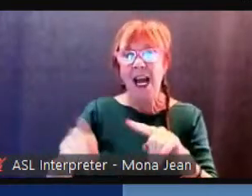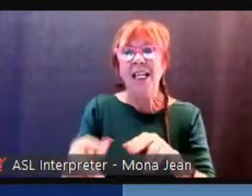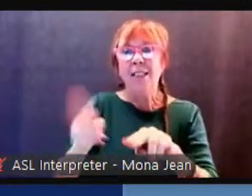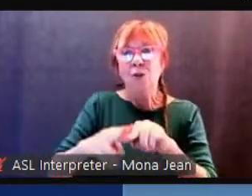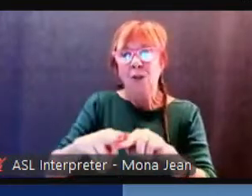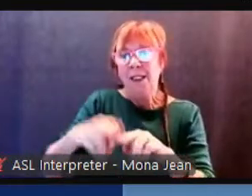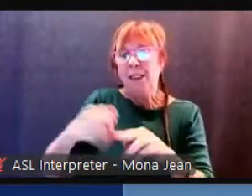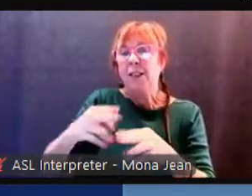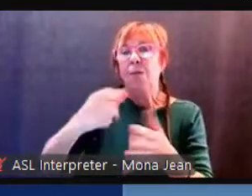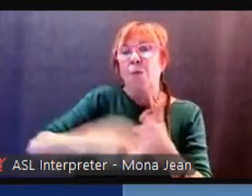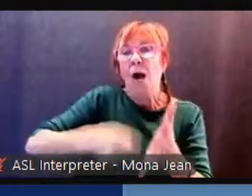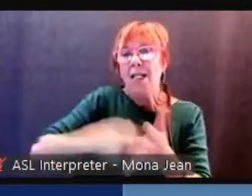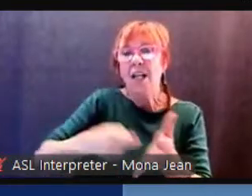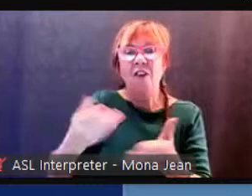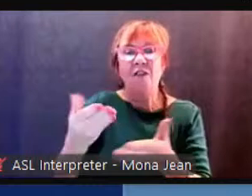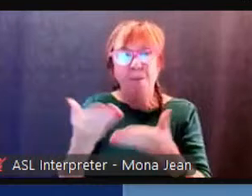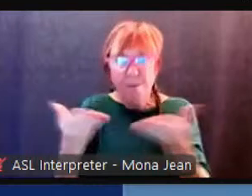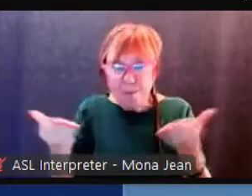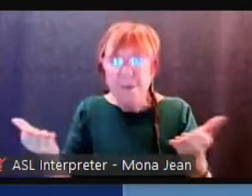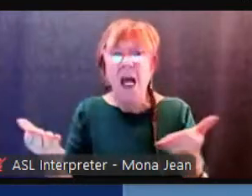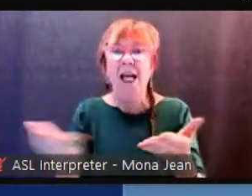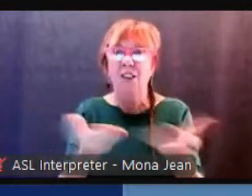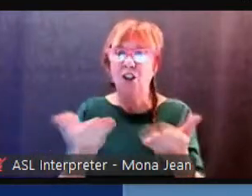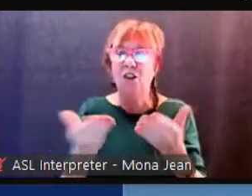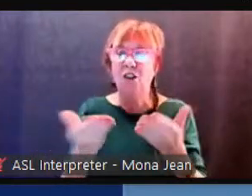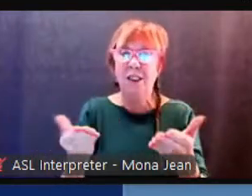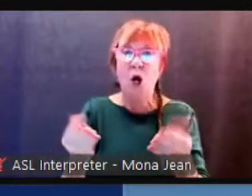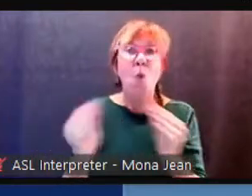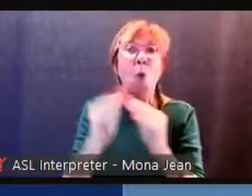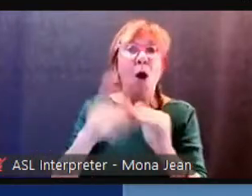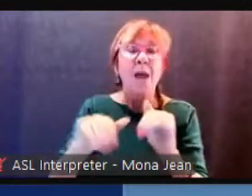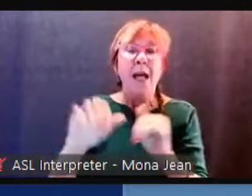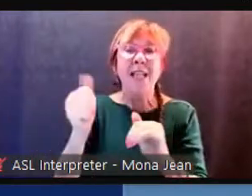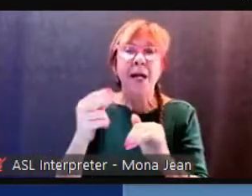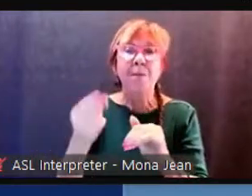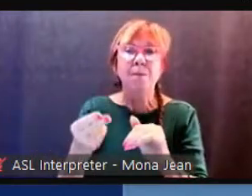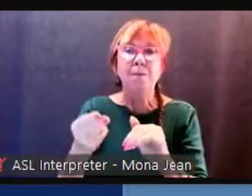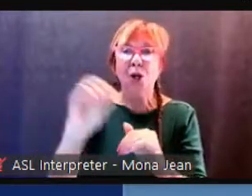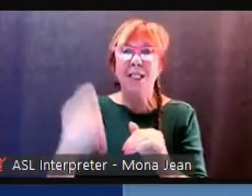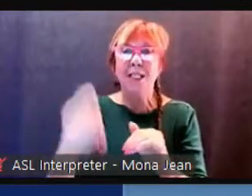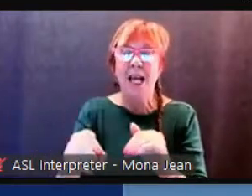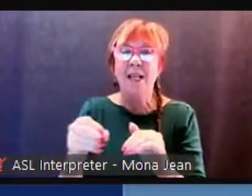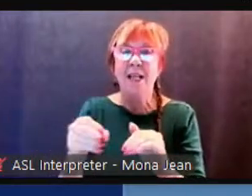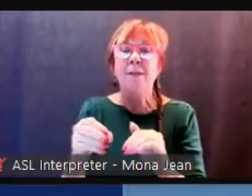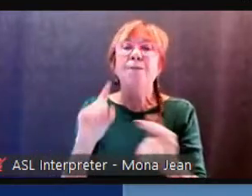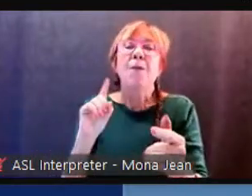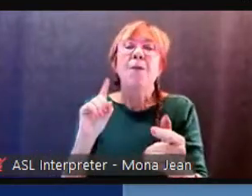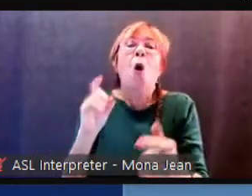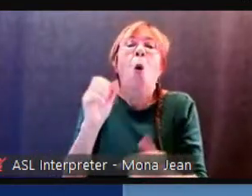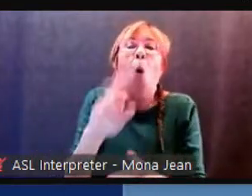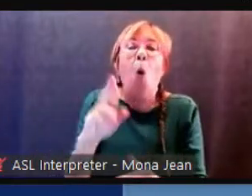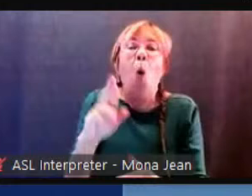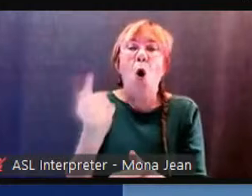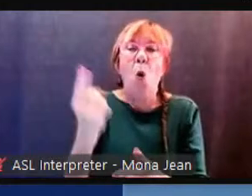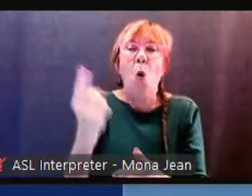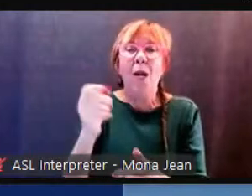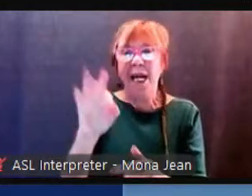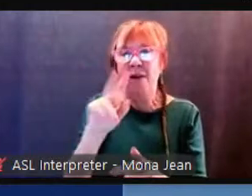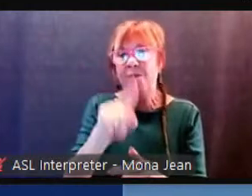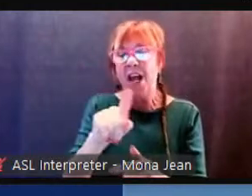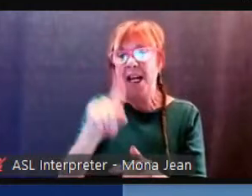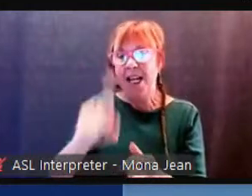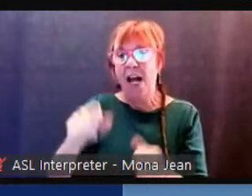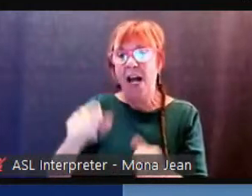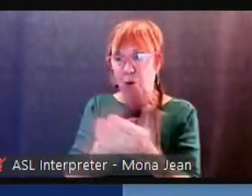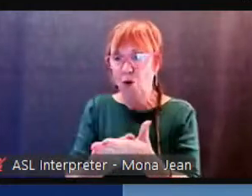services by more than 10% unless they can prove the price increase is due to their supplier's increase in price. So